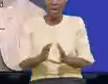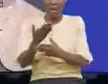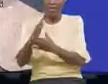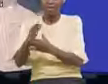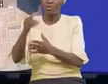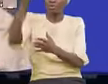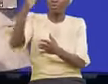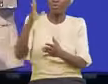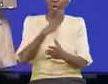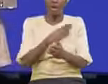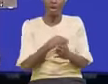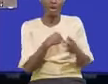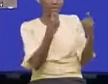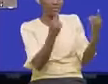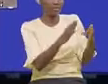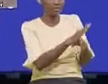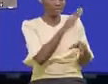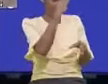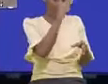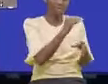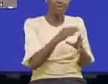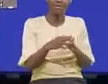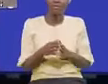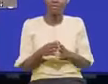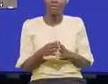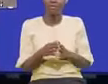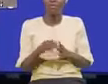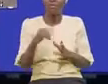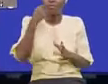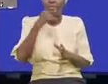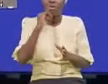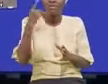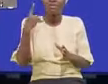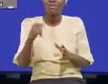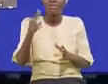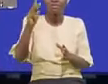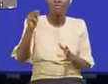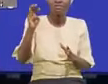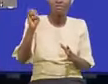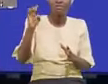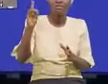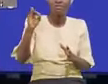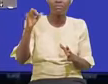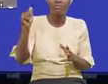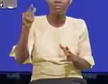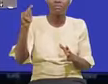Avulela le Mawu kple amegbetɔwo dome, nuvɔwɔlawo dome. Meka nye avulela.